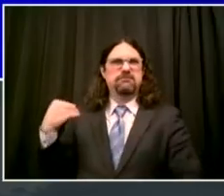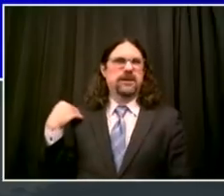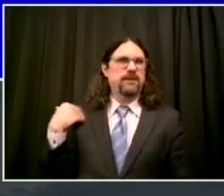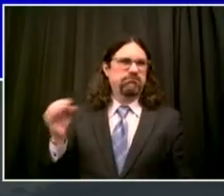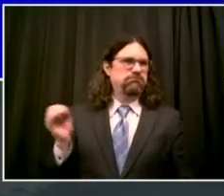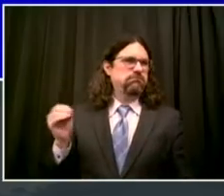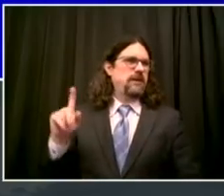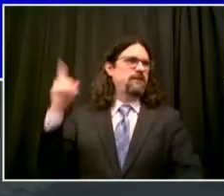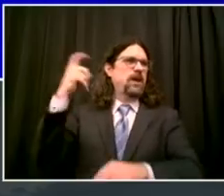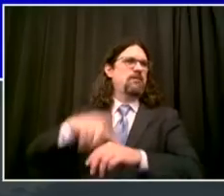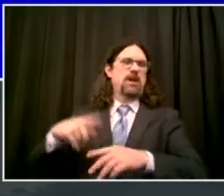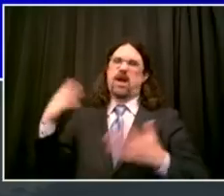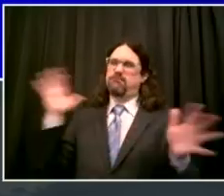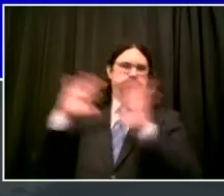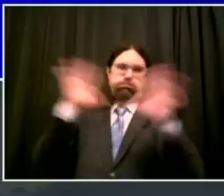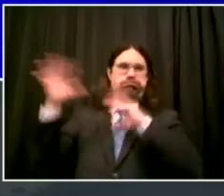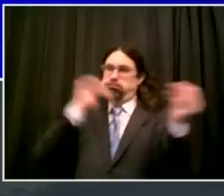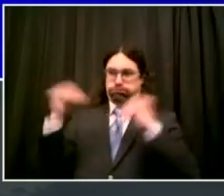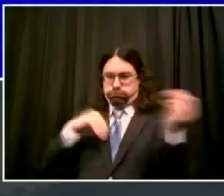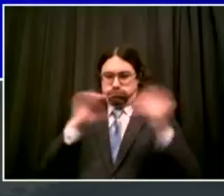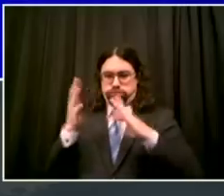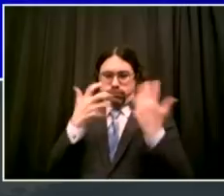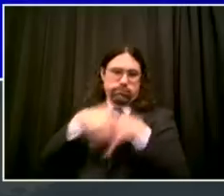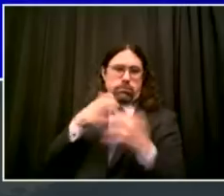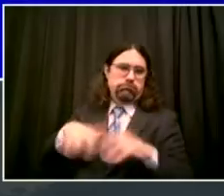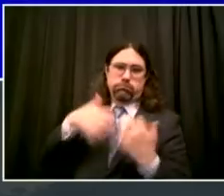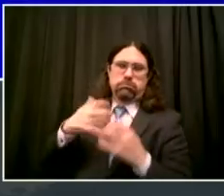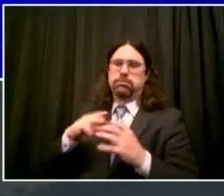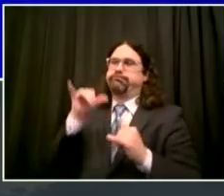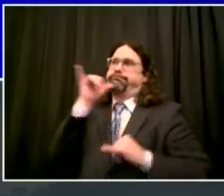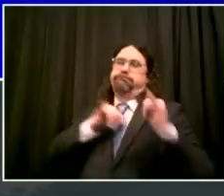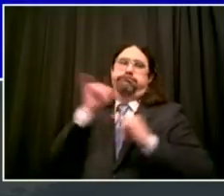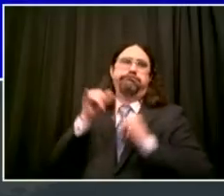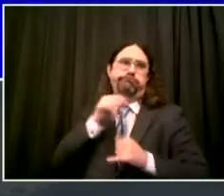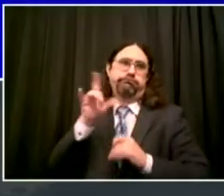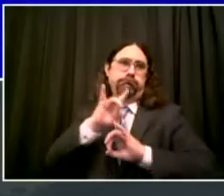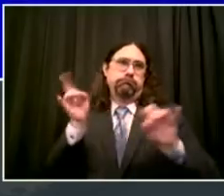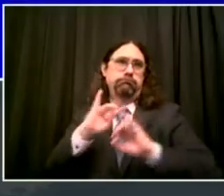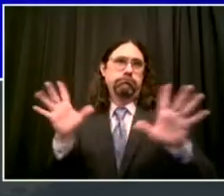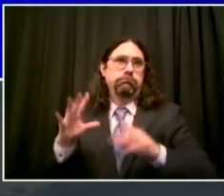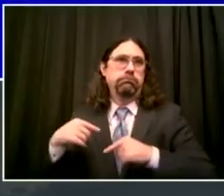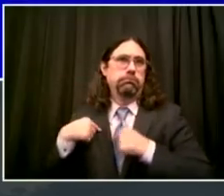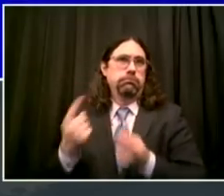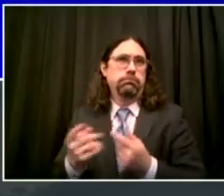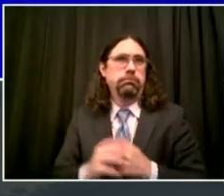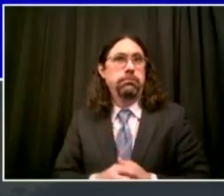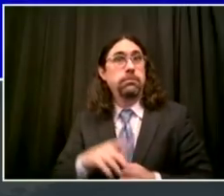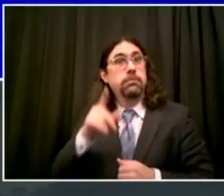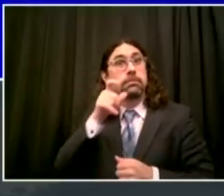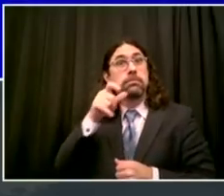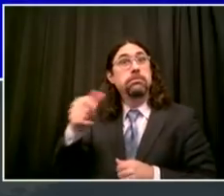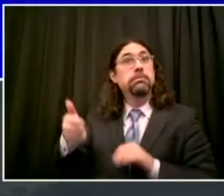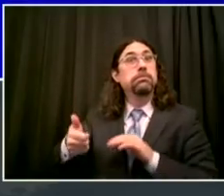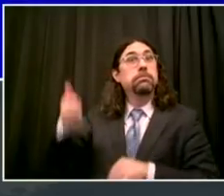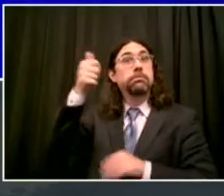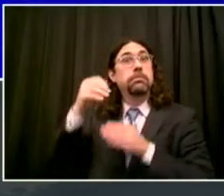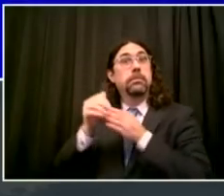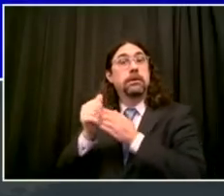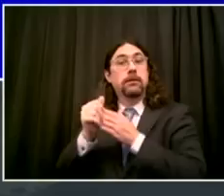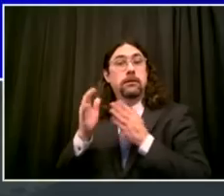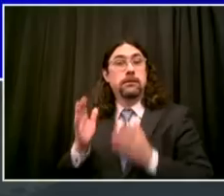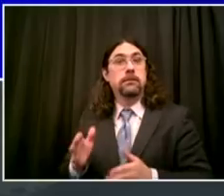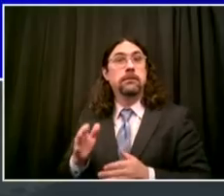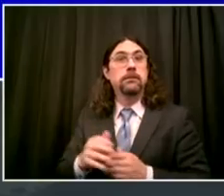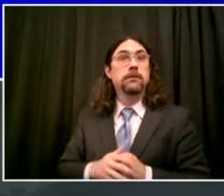hotels and get the support that they need when they need to be isolated. The leader of this effort is the executive director of the Test and